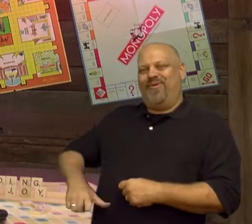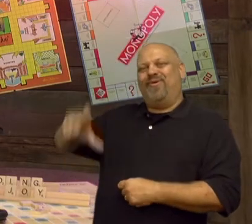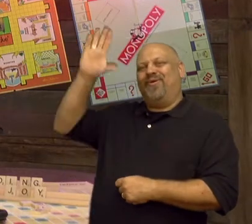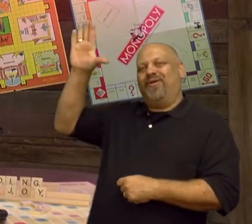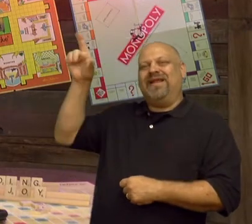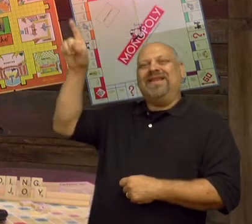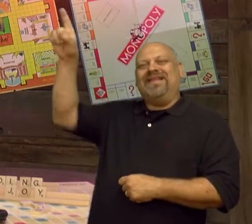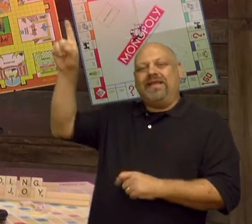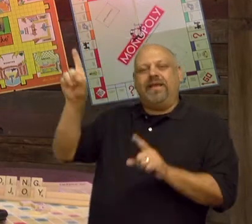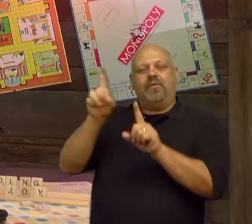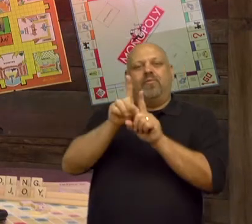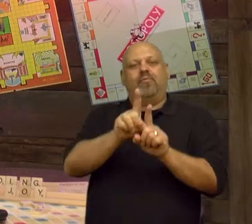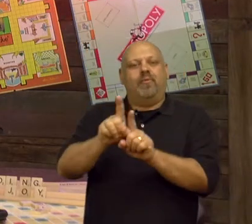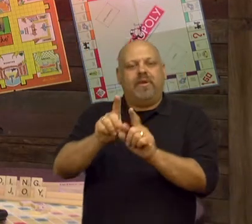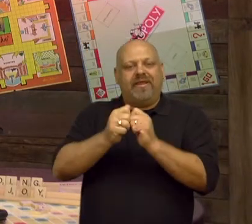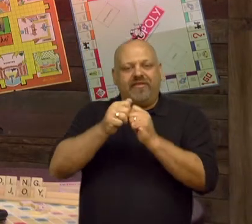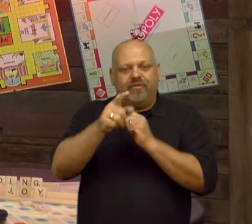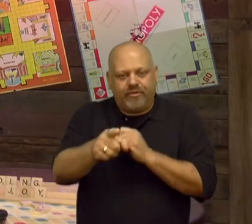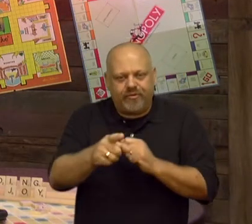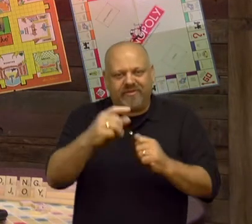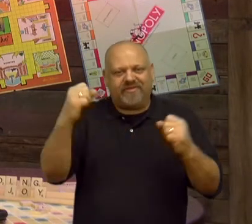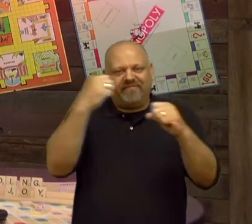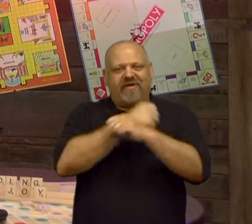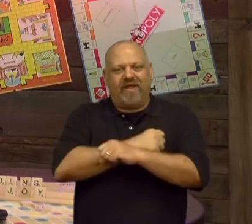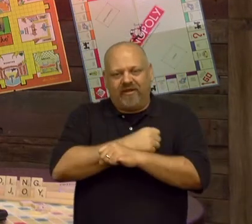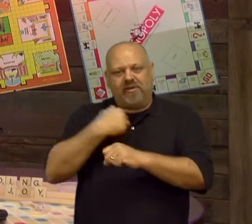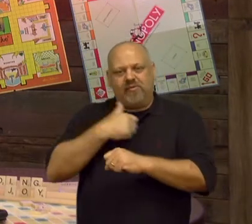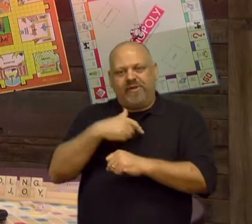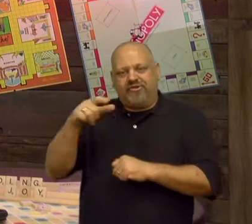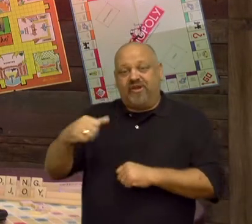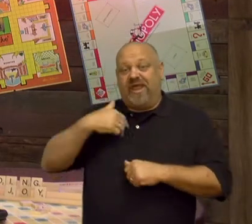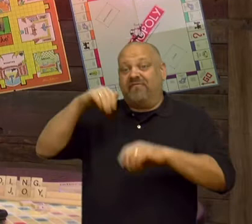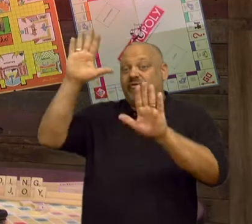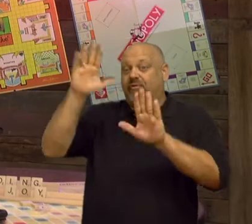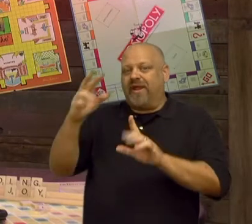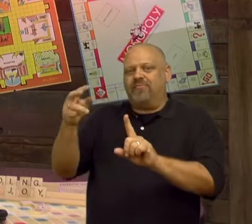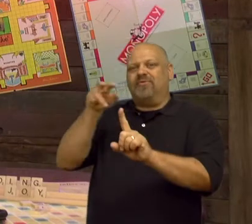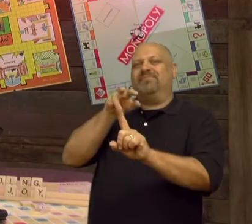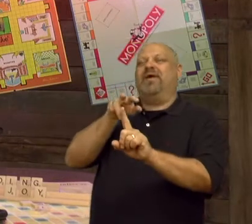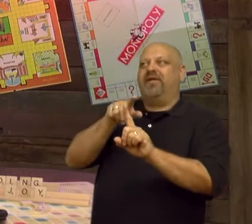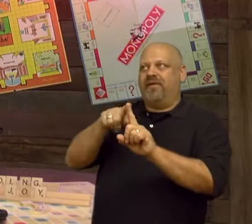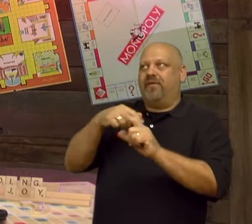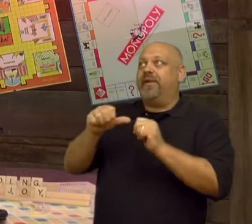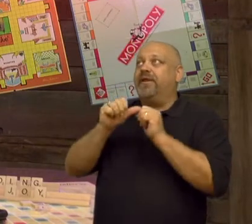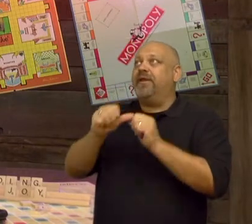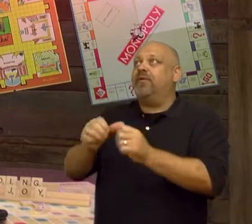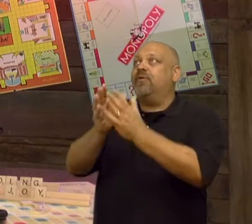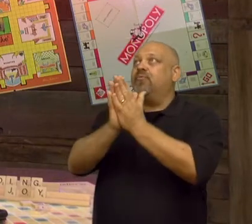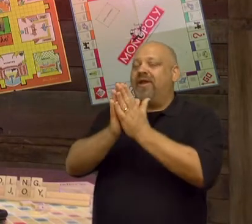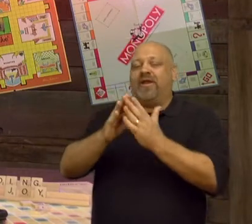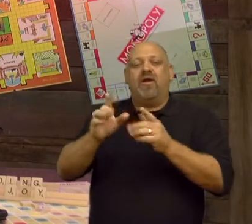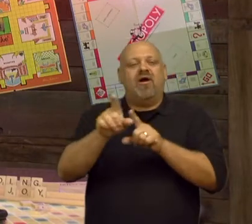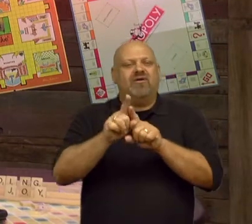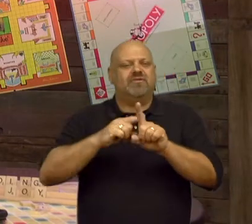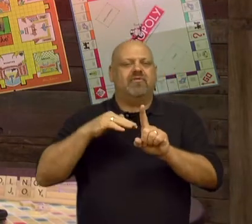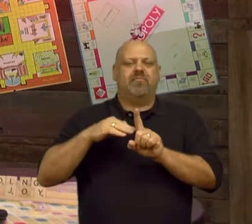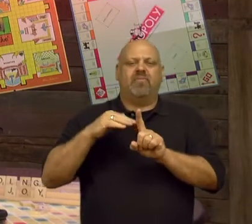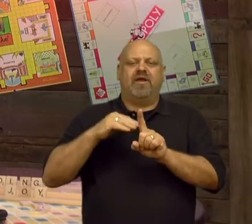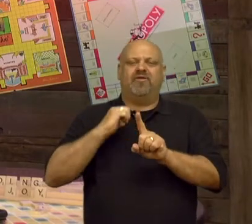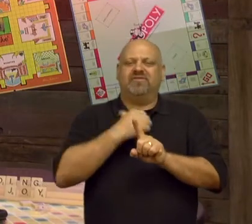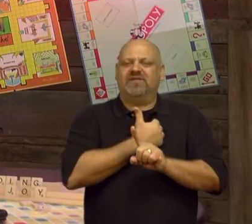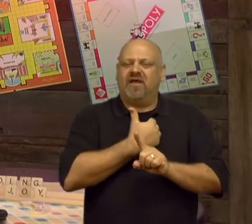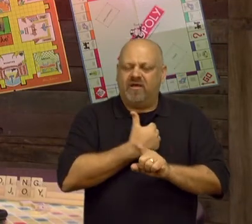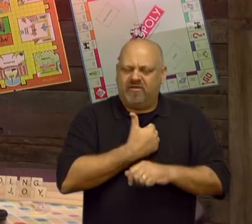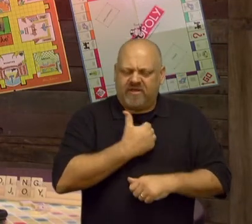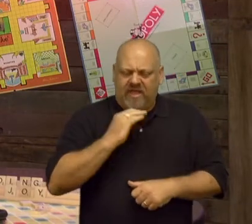also is walking with you in that fight, that we should have great perspective and we should continually pray. And